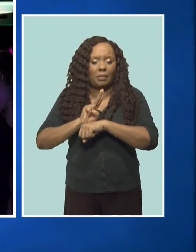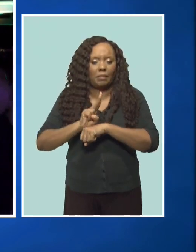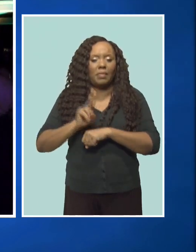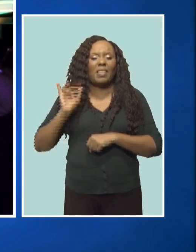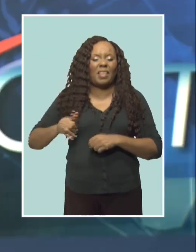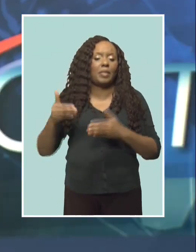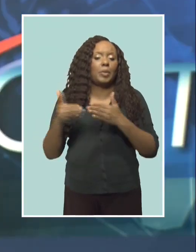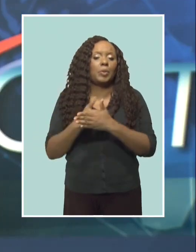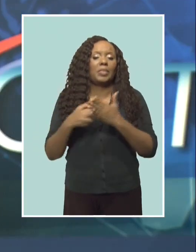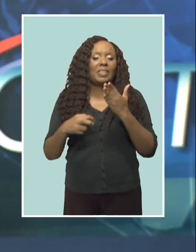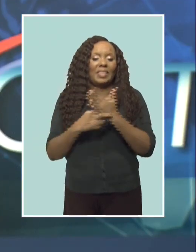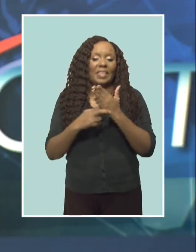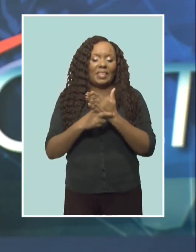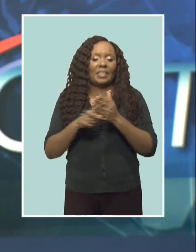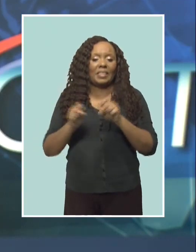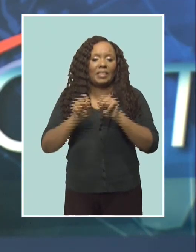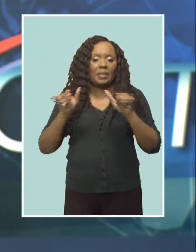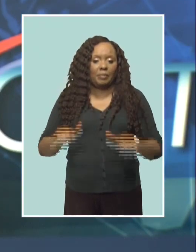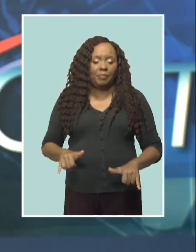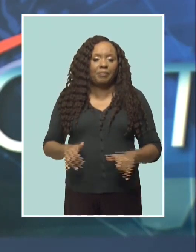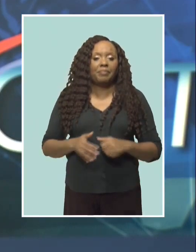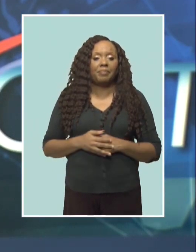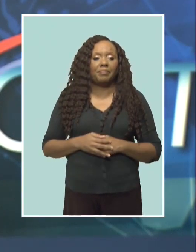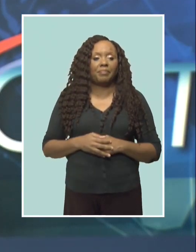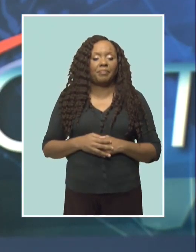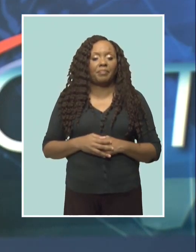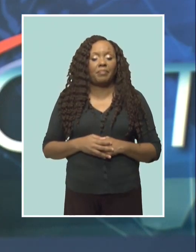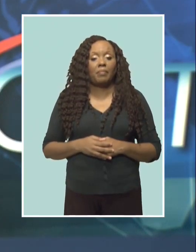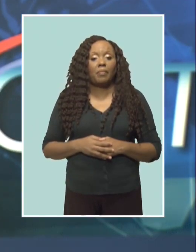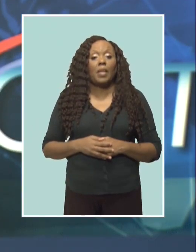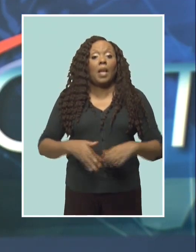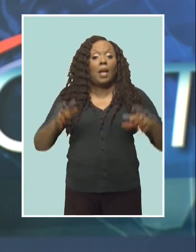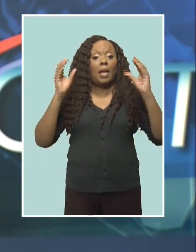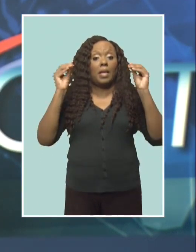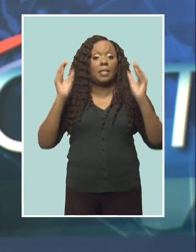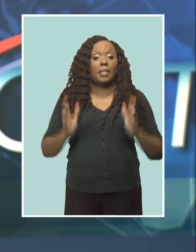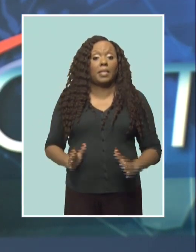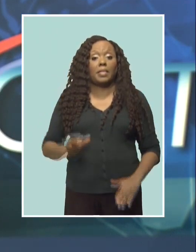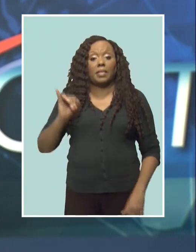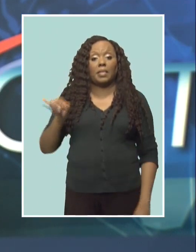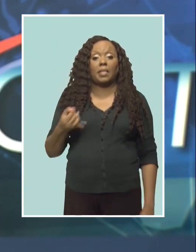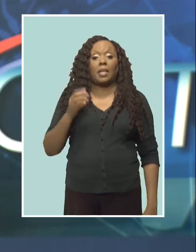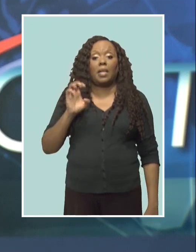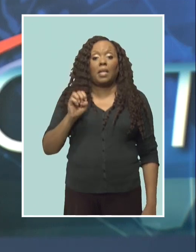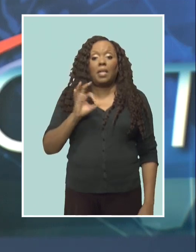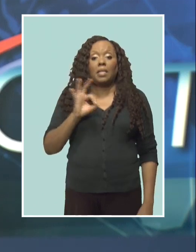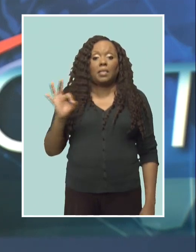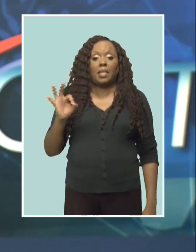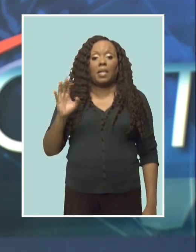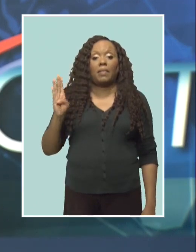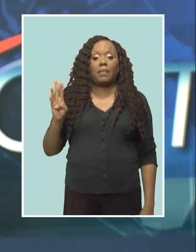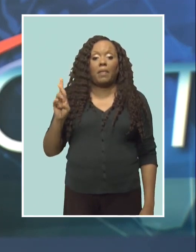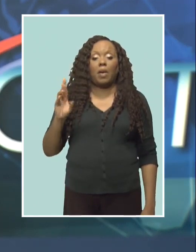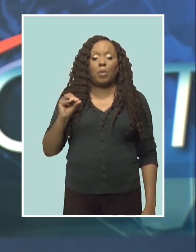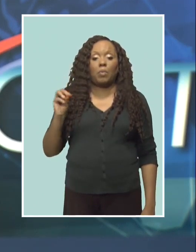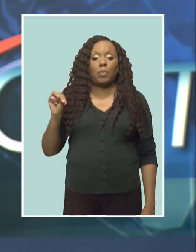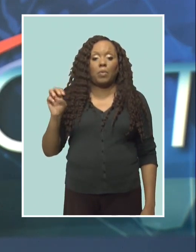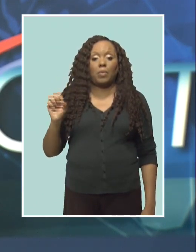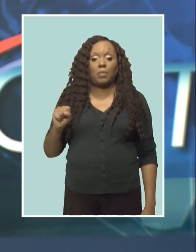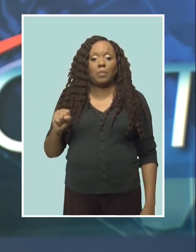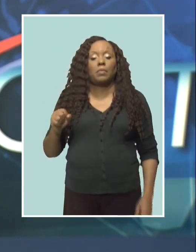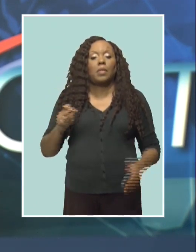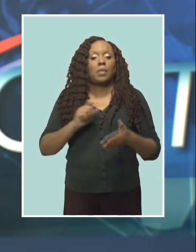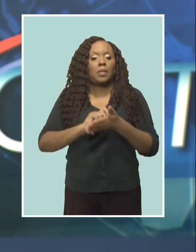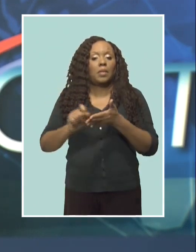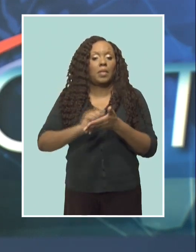CBC News. Educator Jeff Brooms has added another book to his collection of texts aimed at educating the